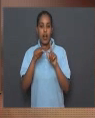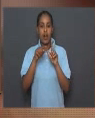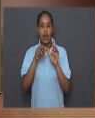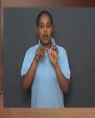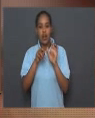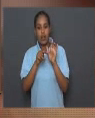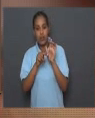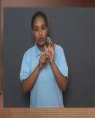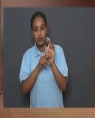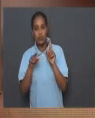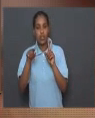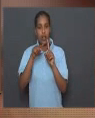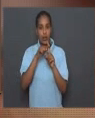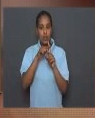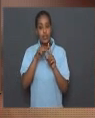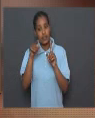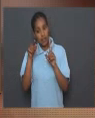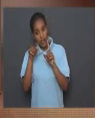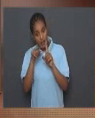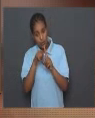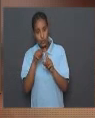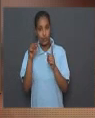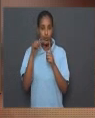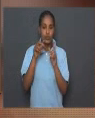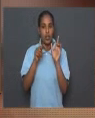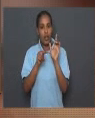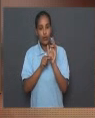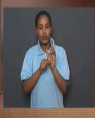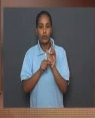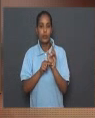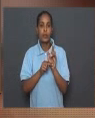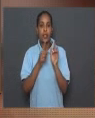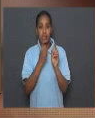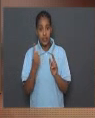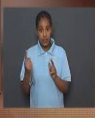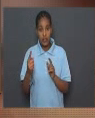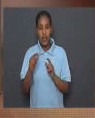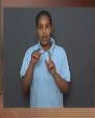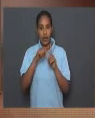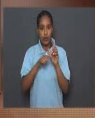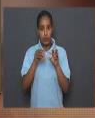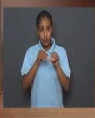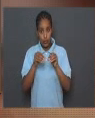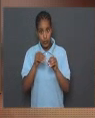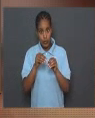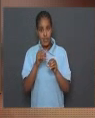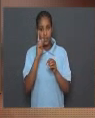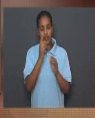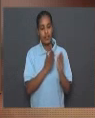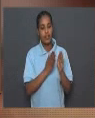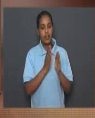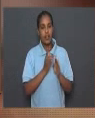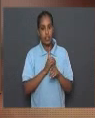to the cathode or the cathode to the anode, certain ions move in certain